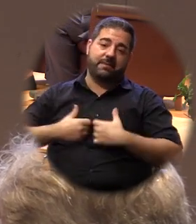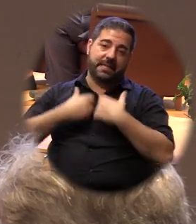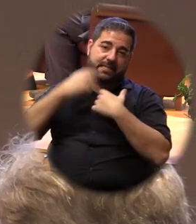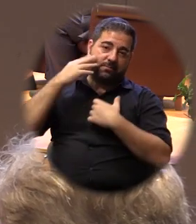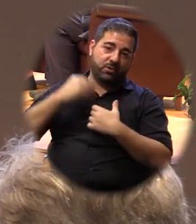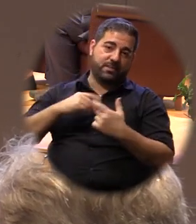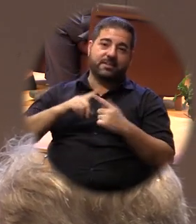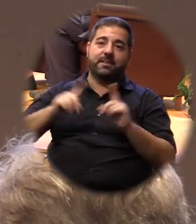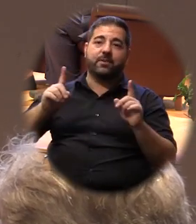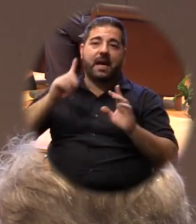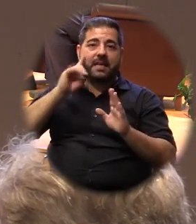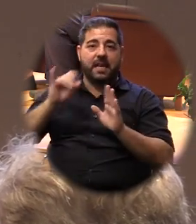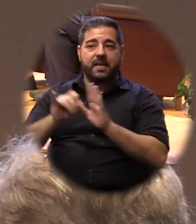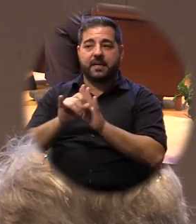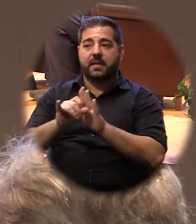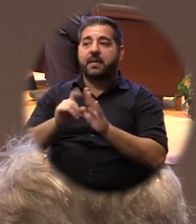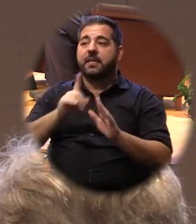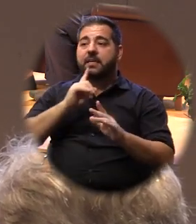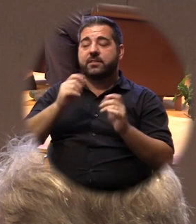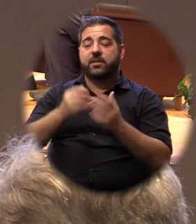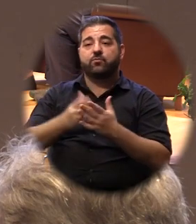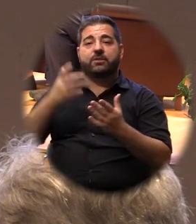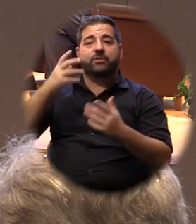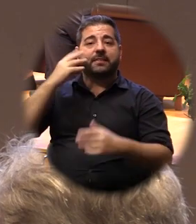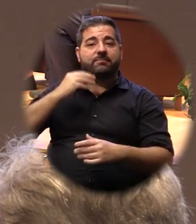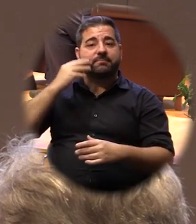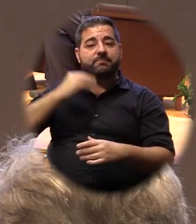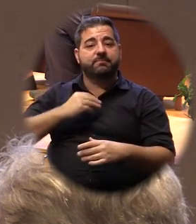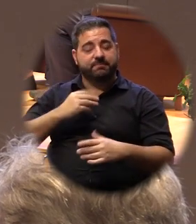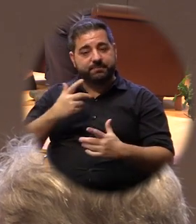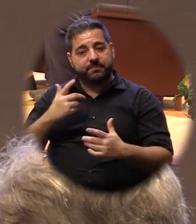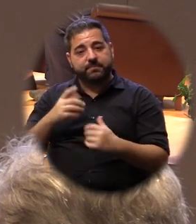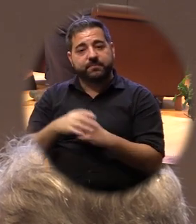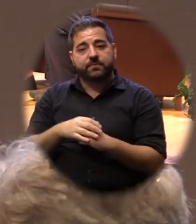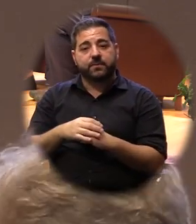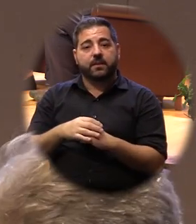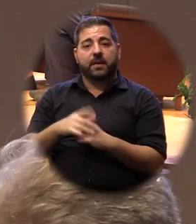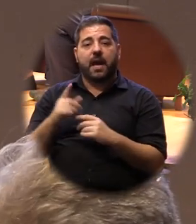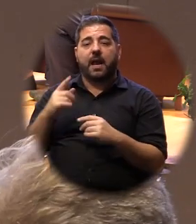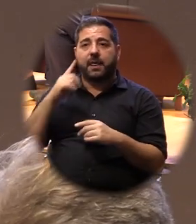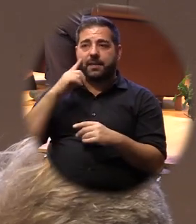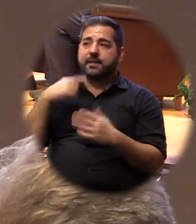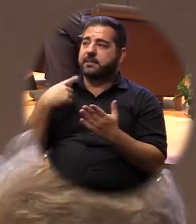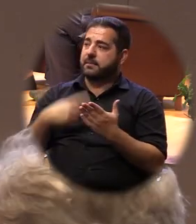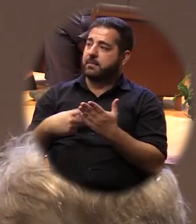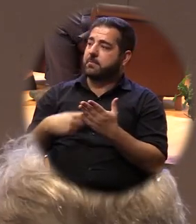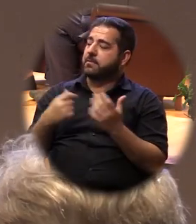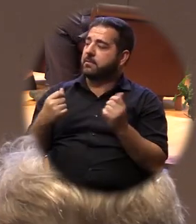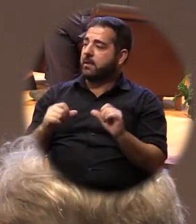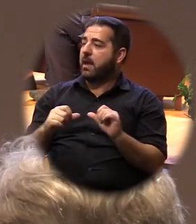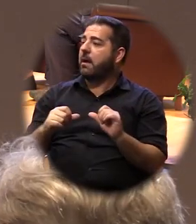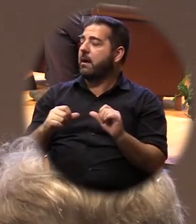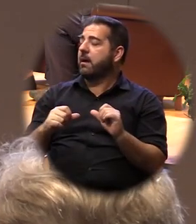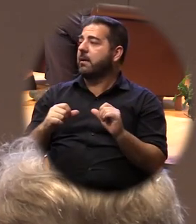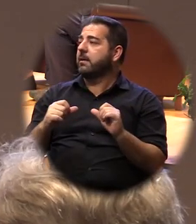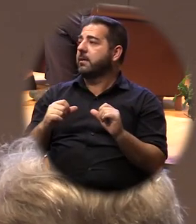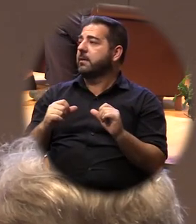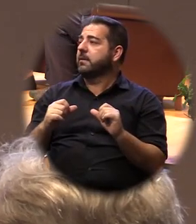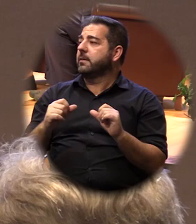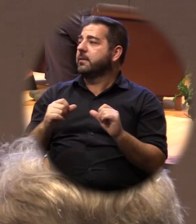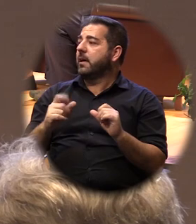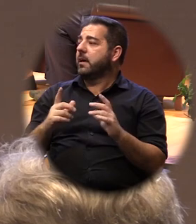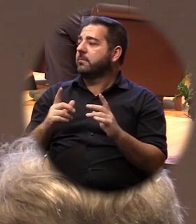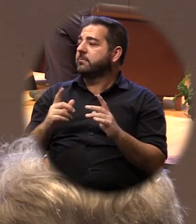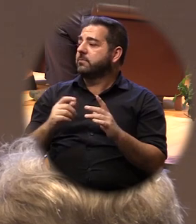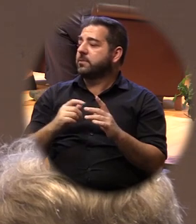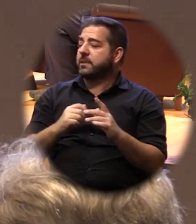different identities, is enriching in a different way. And I think can sometimes get past what